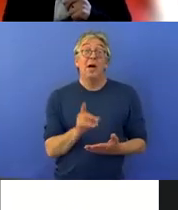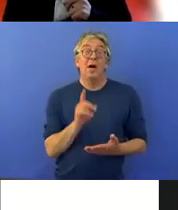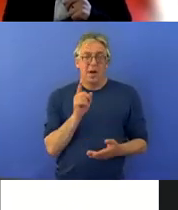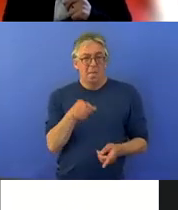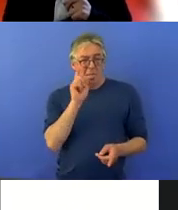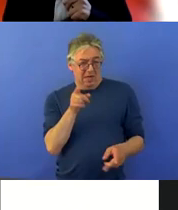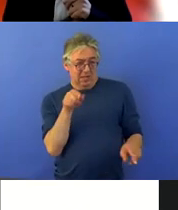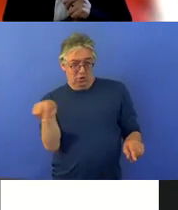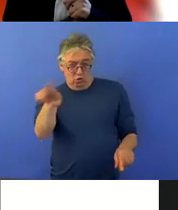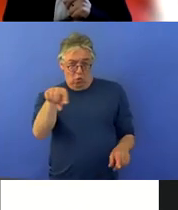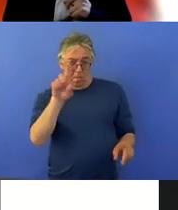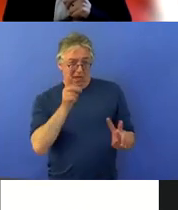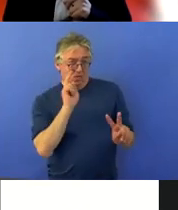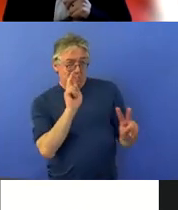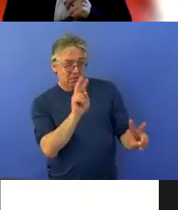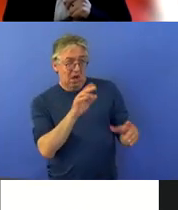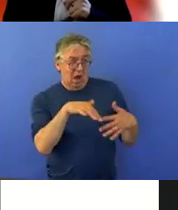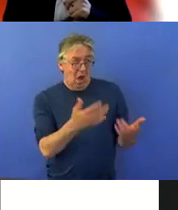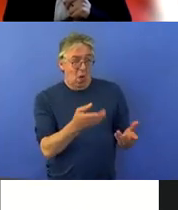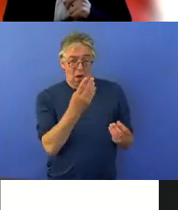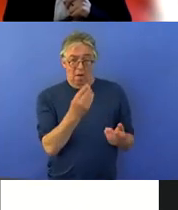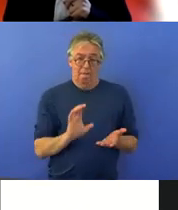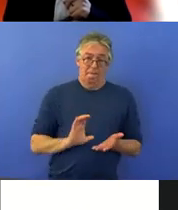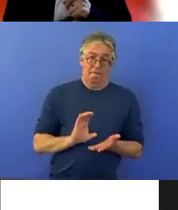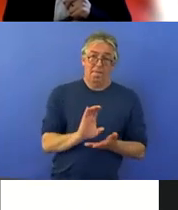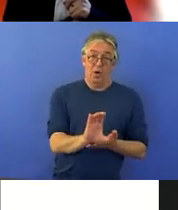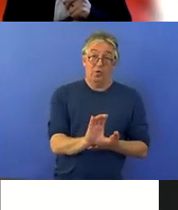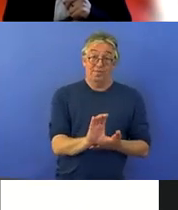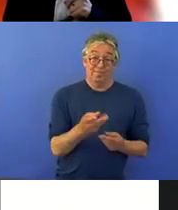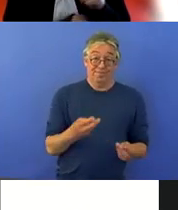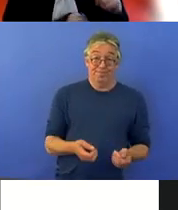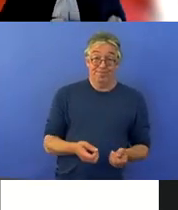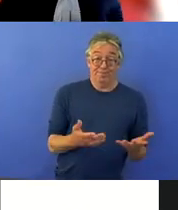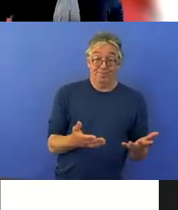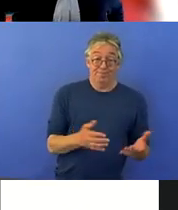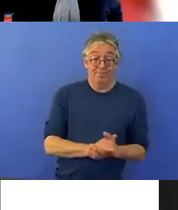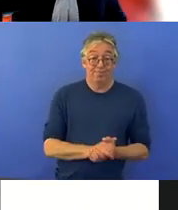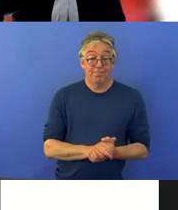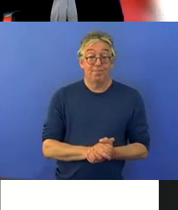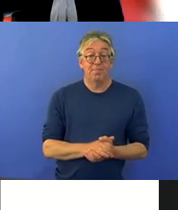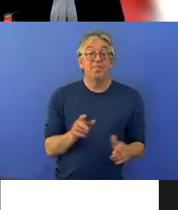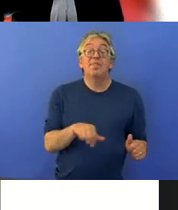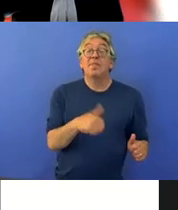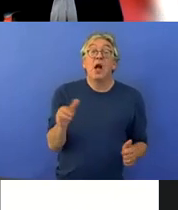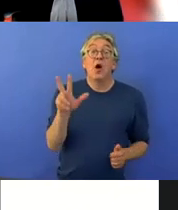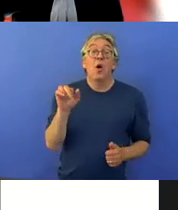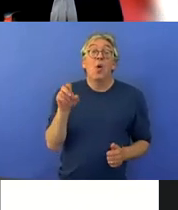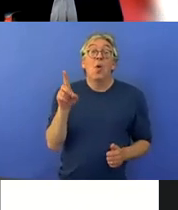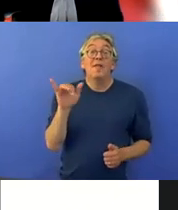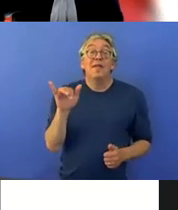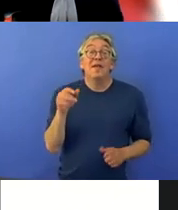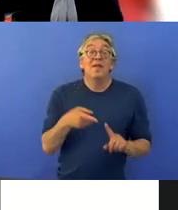question of roots from Latin America. Go ahead, Wendy. Sí, muchas gracias.